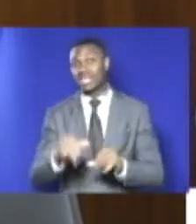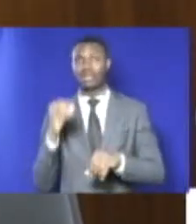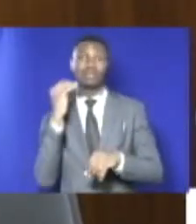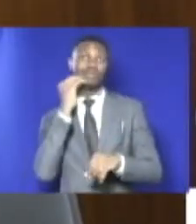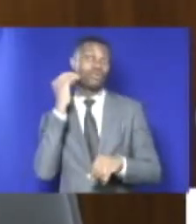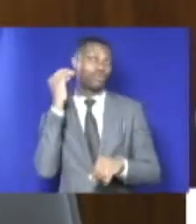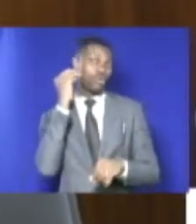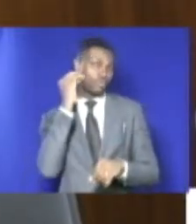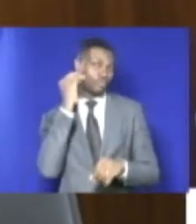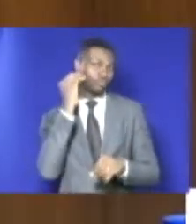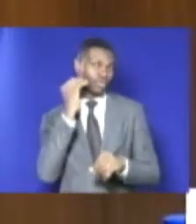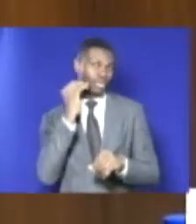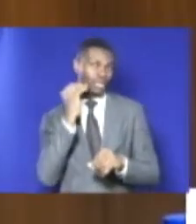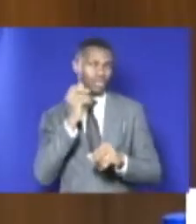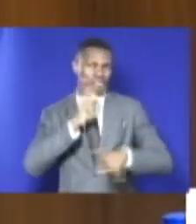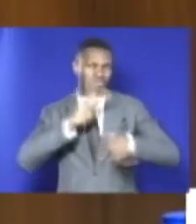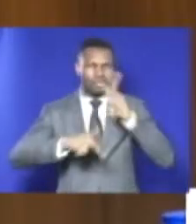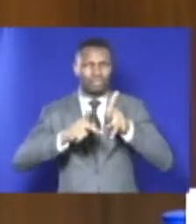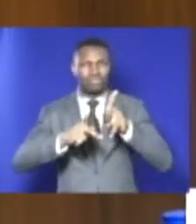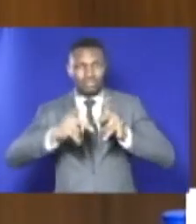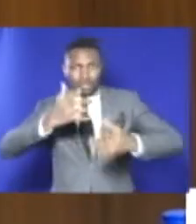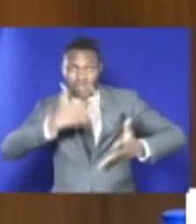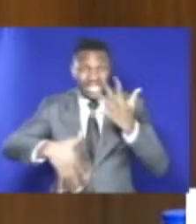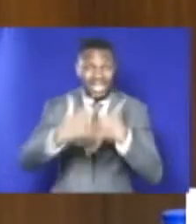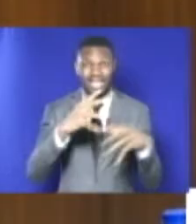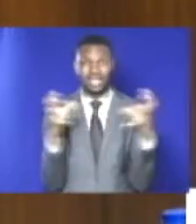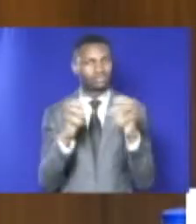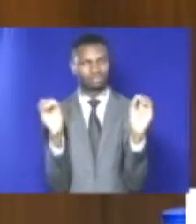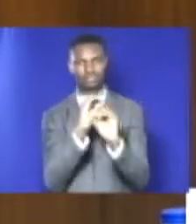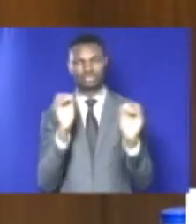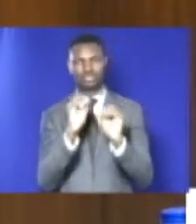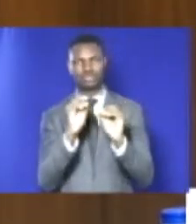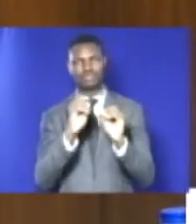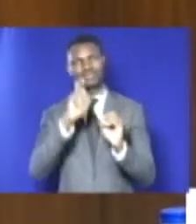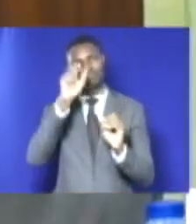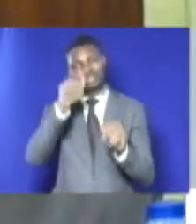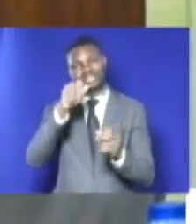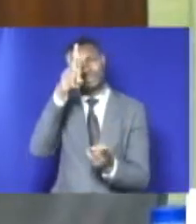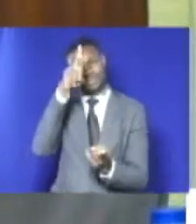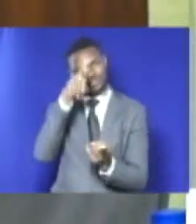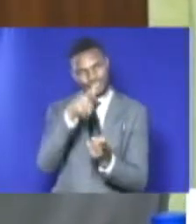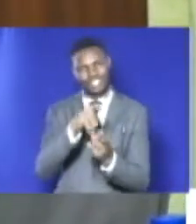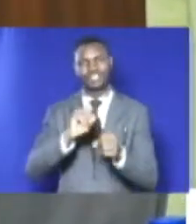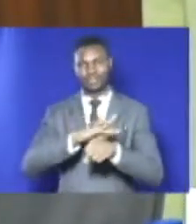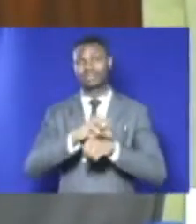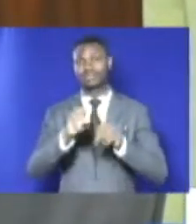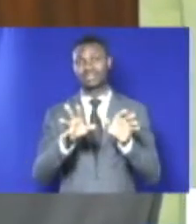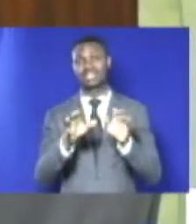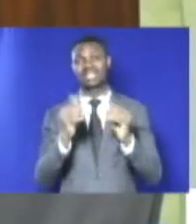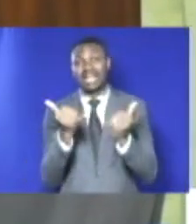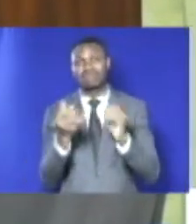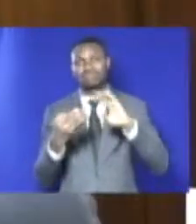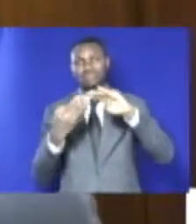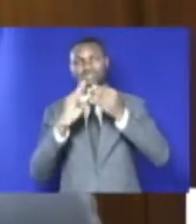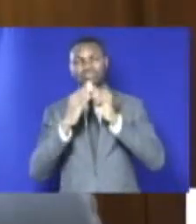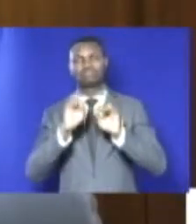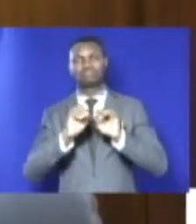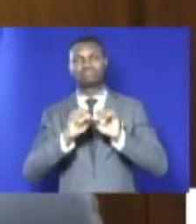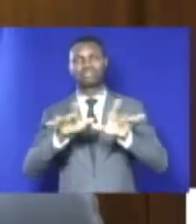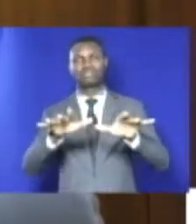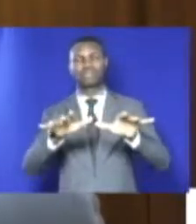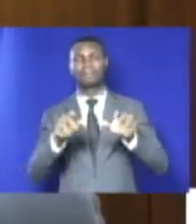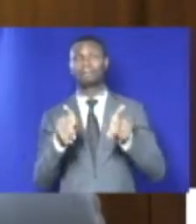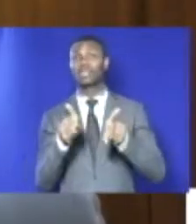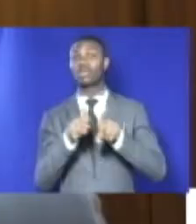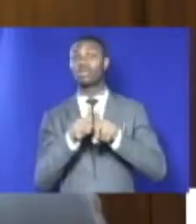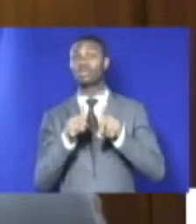and therefore reduce the risk of the transmission of the virus, which is now on community transmission level. It had also